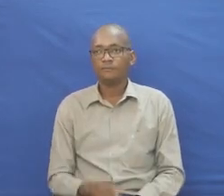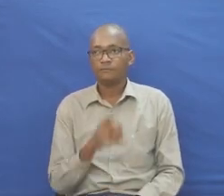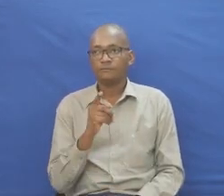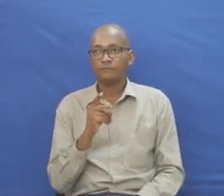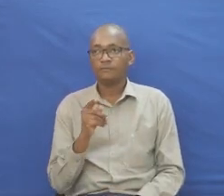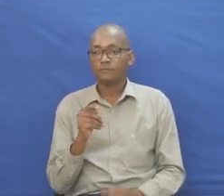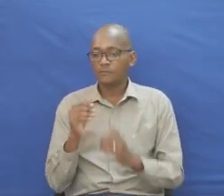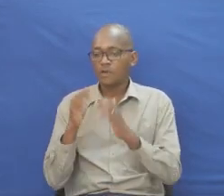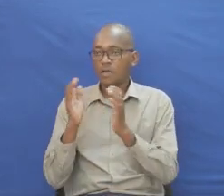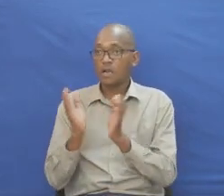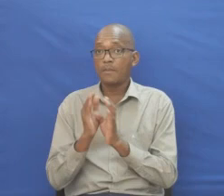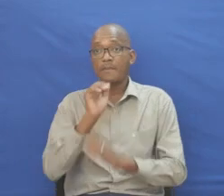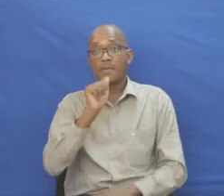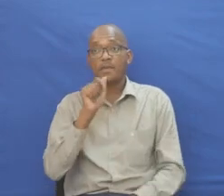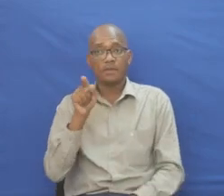For diagram A,